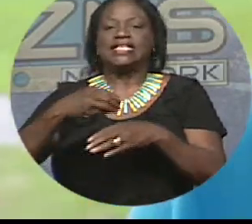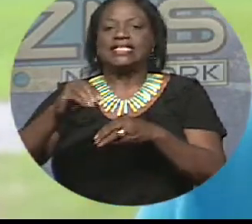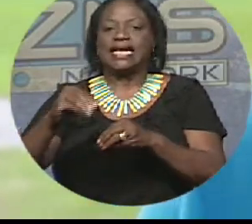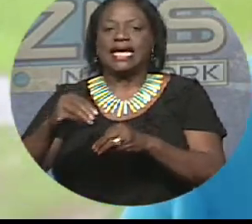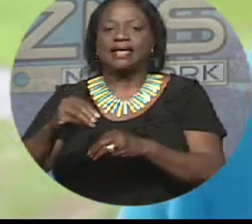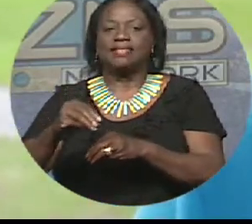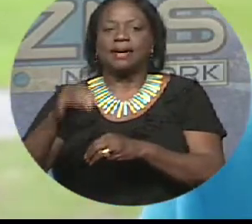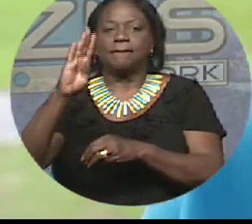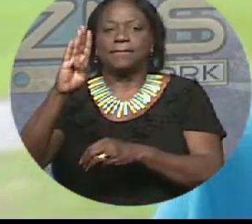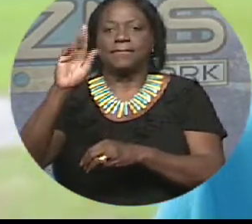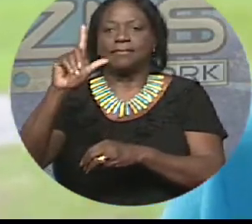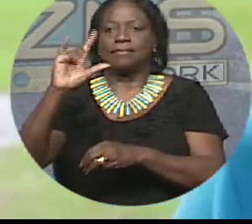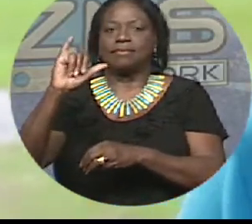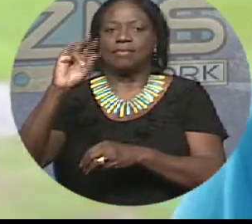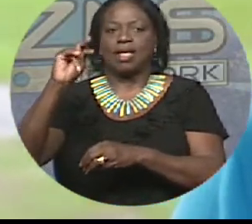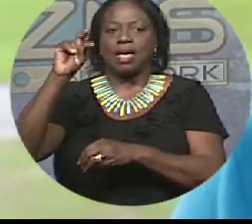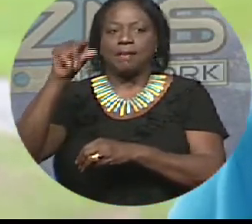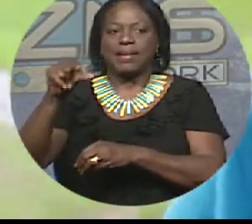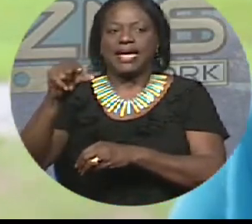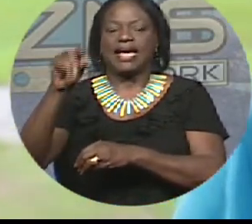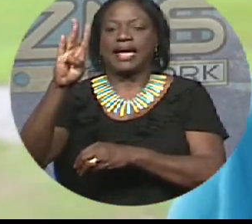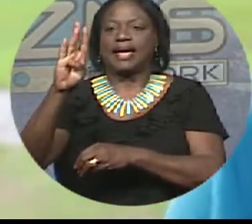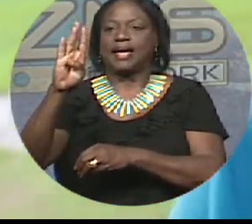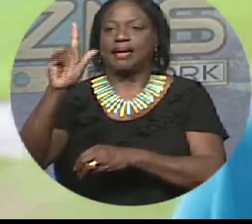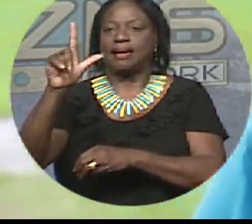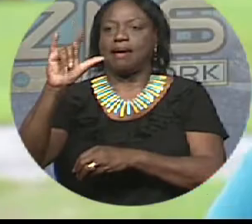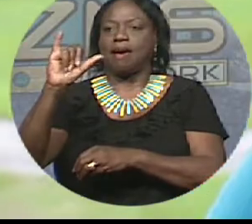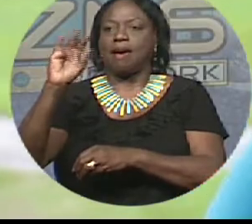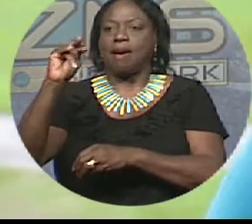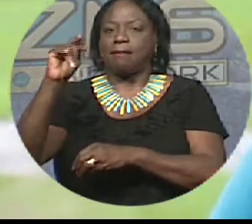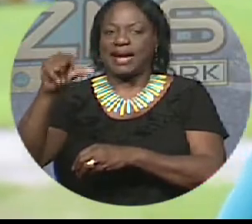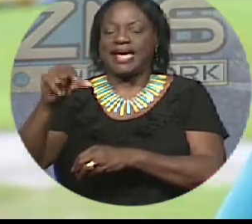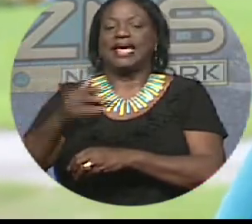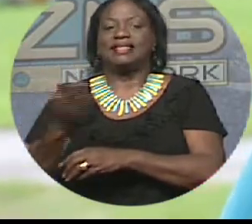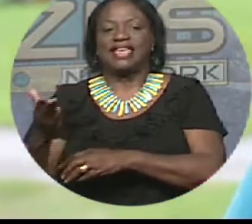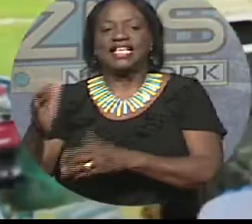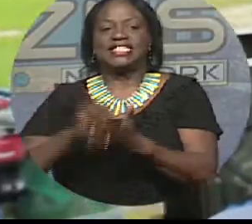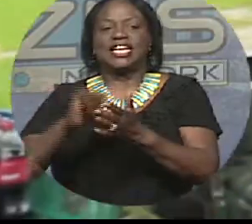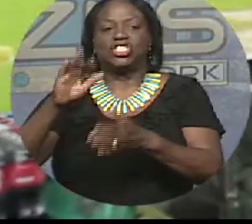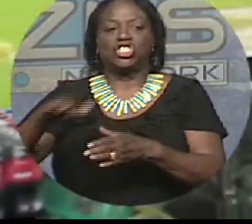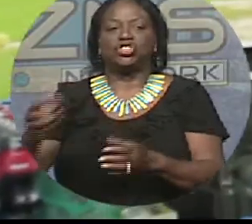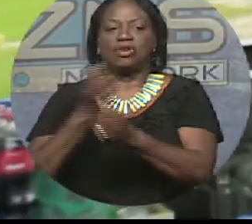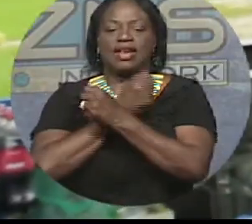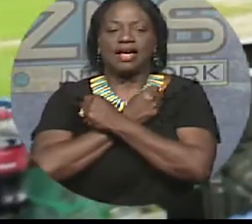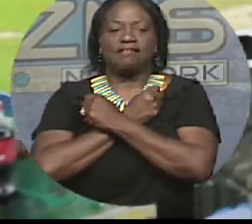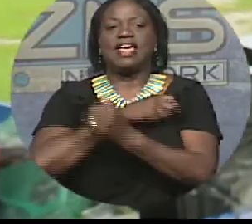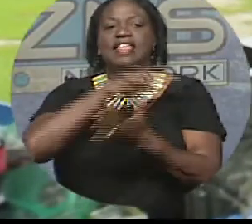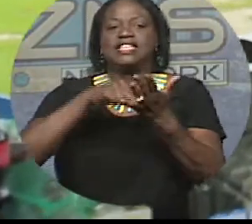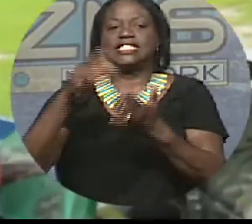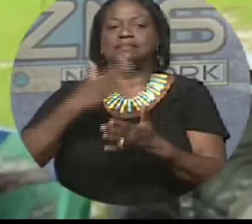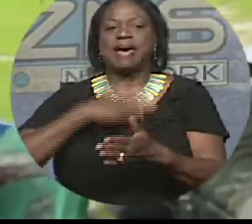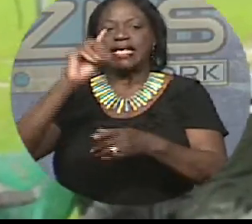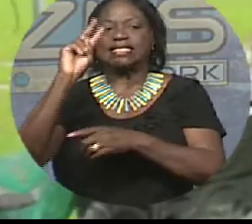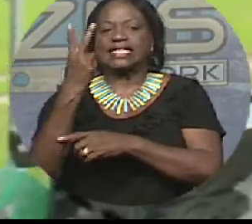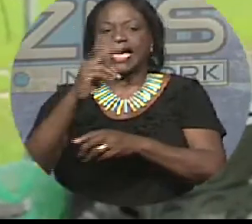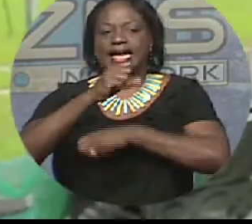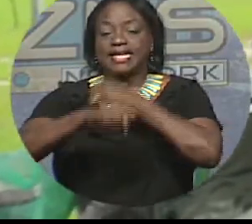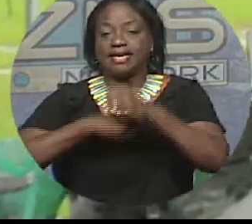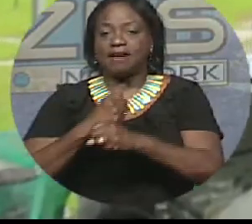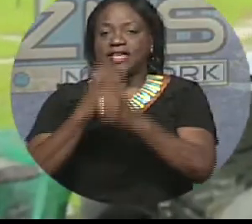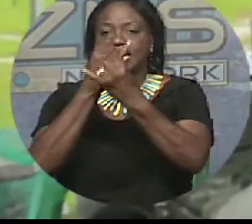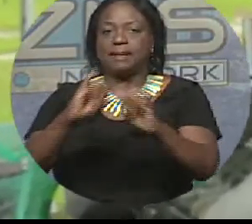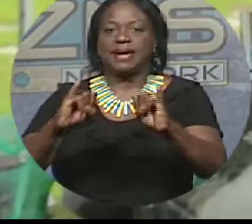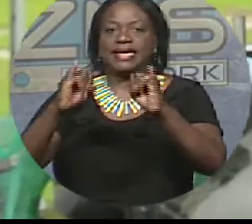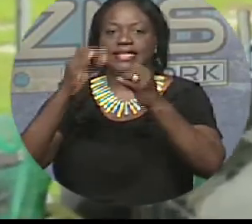really love. Last year was a hot spot, so we're gonna do it again this year. This is my second year at the Independence